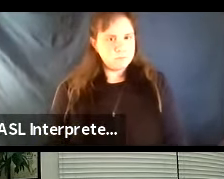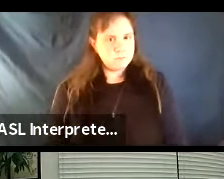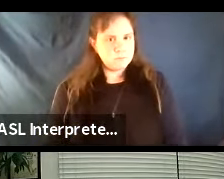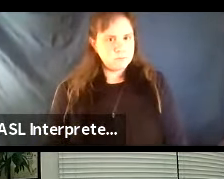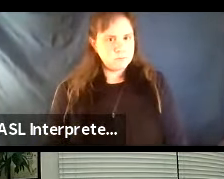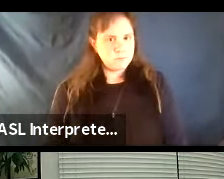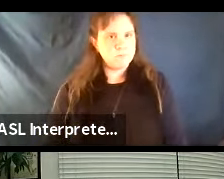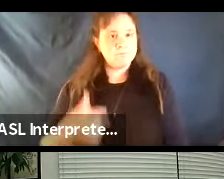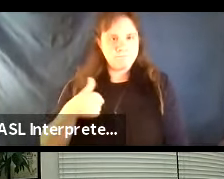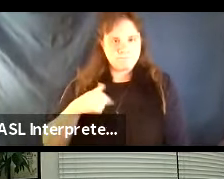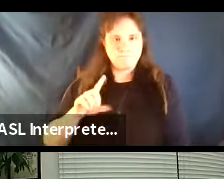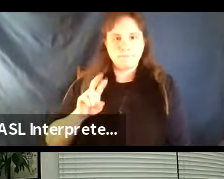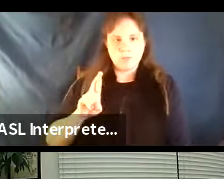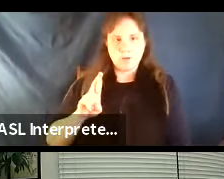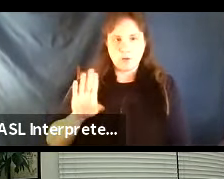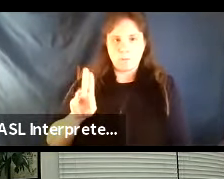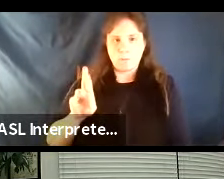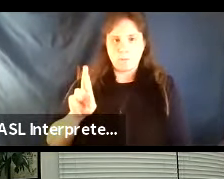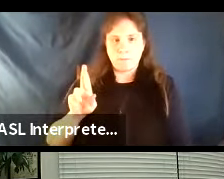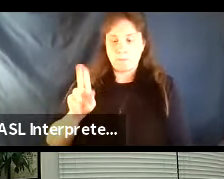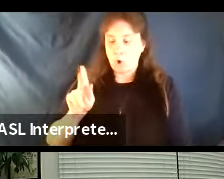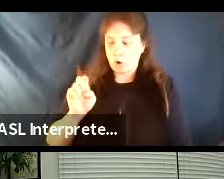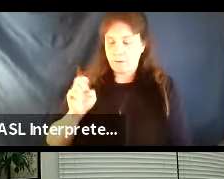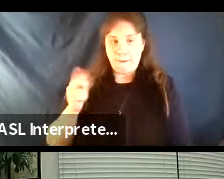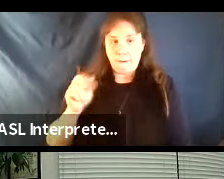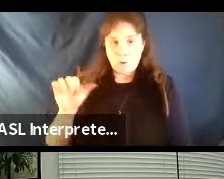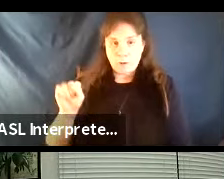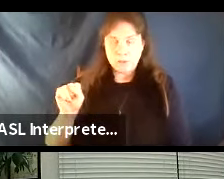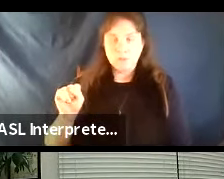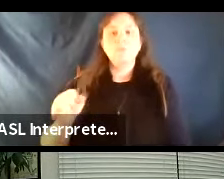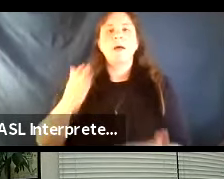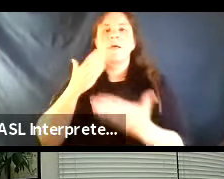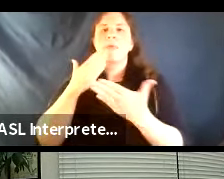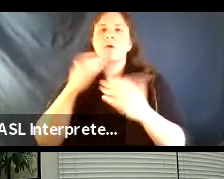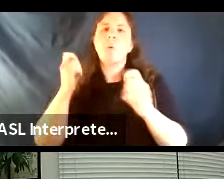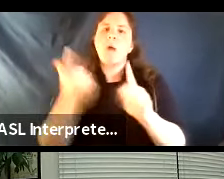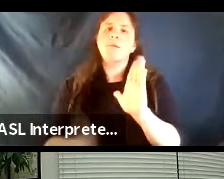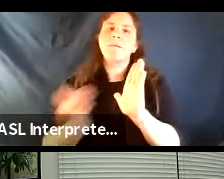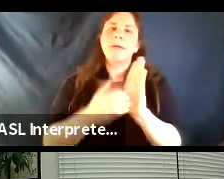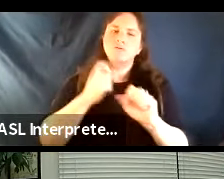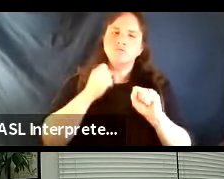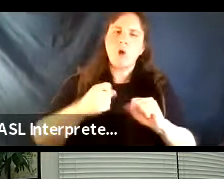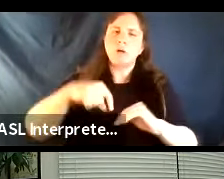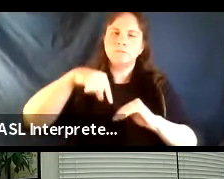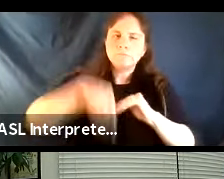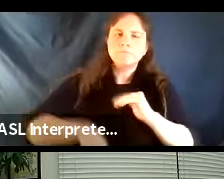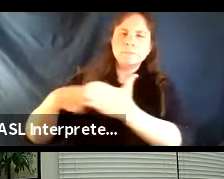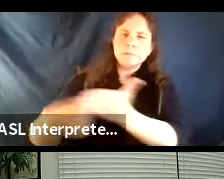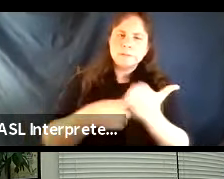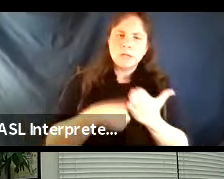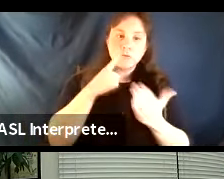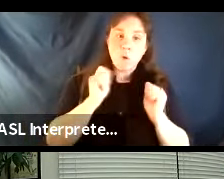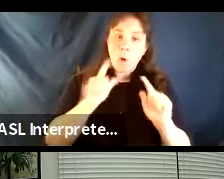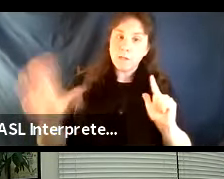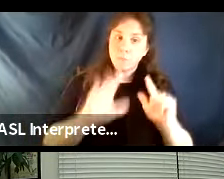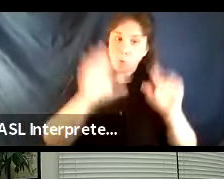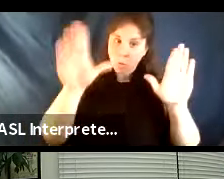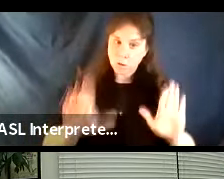Well, I want to thank everyone for another really robust discussion and for all of your wonderful